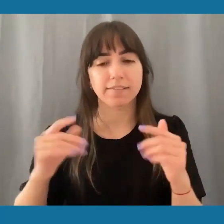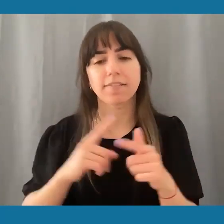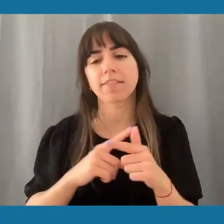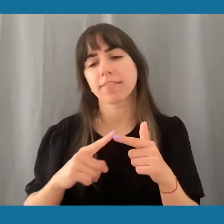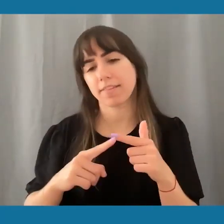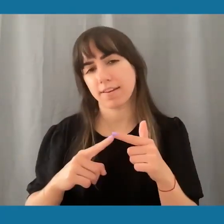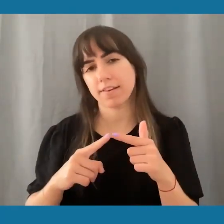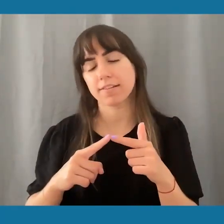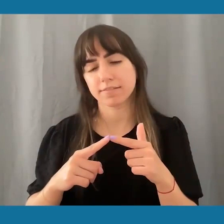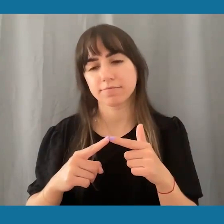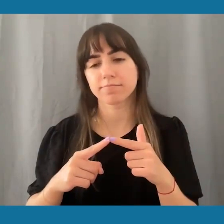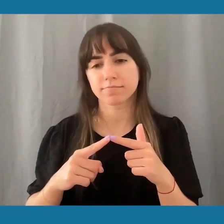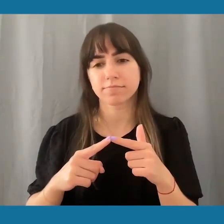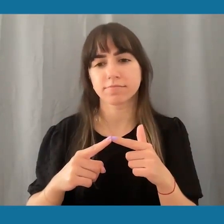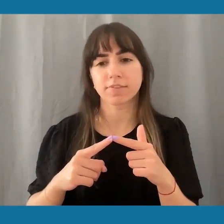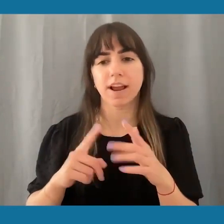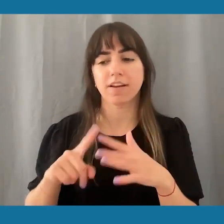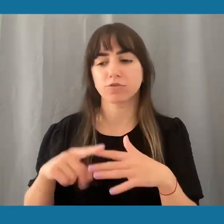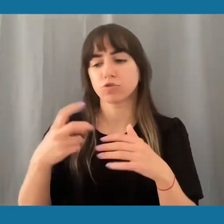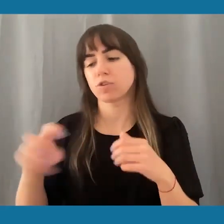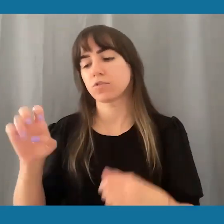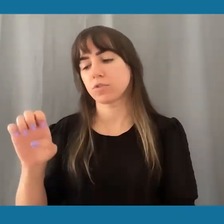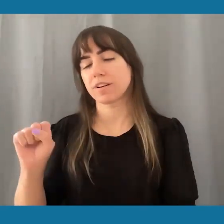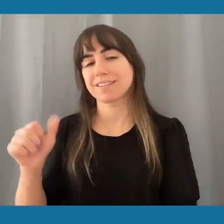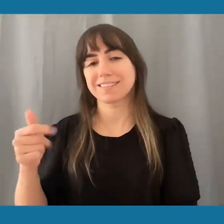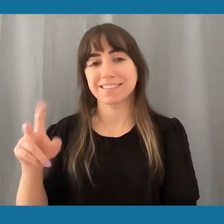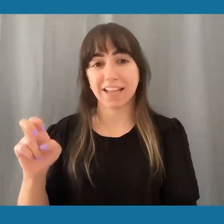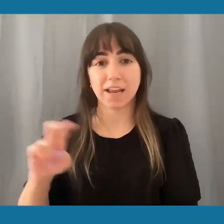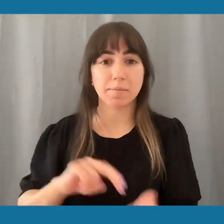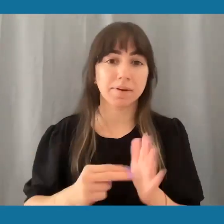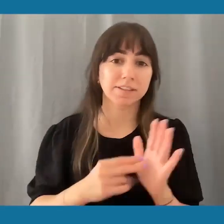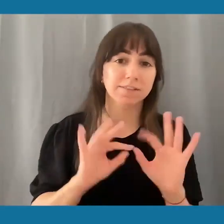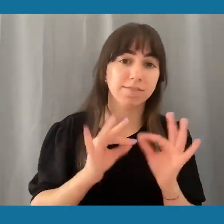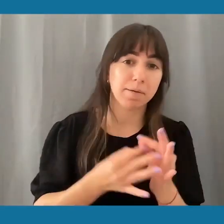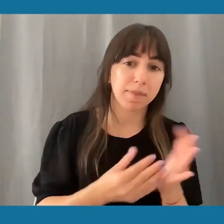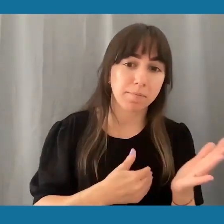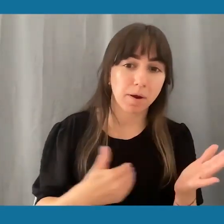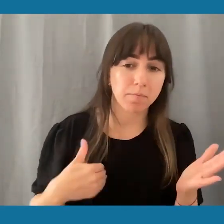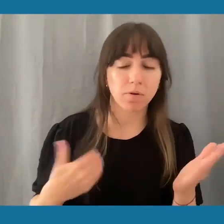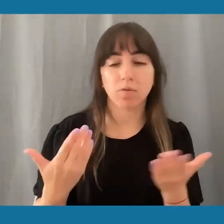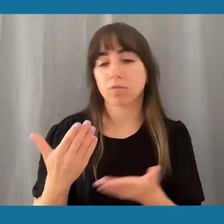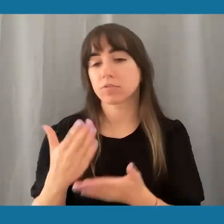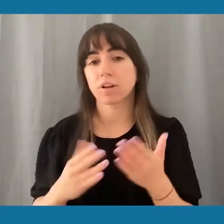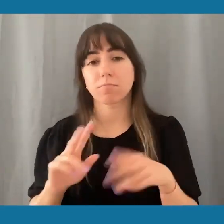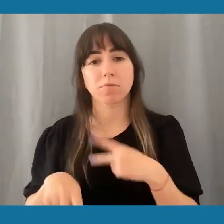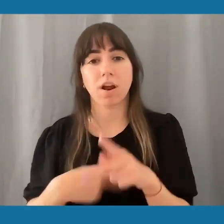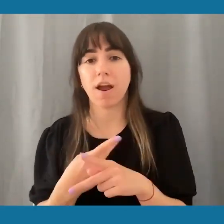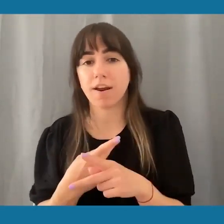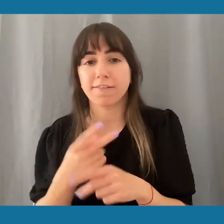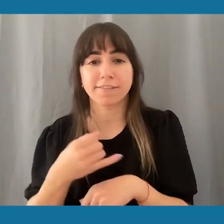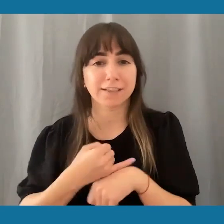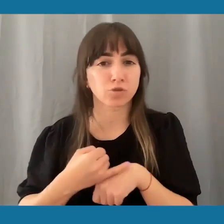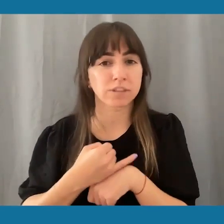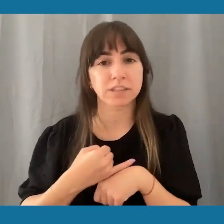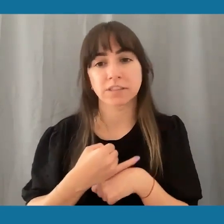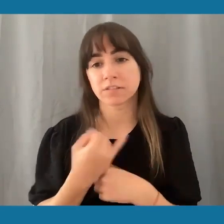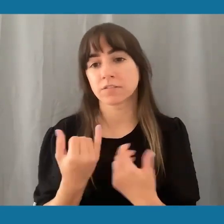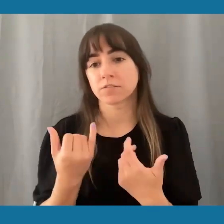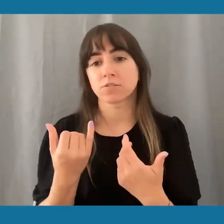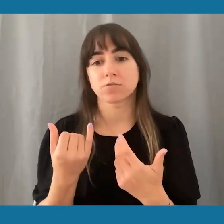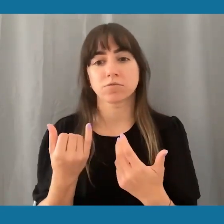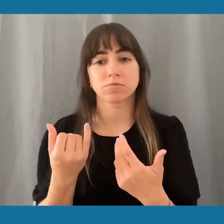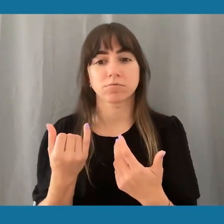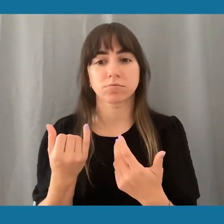to an estate. And so either a family member or somebody that has some type of beneficial interest in their that